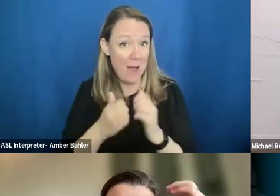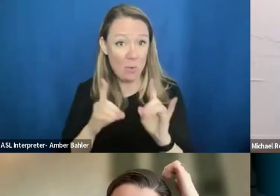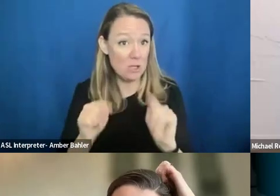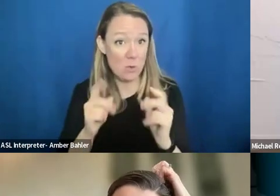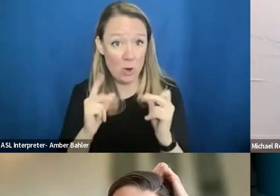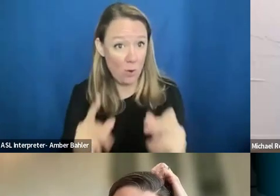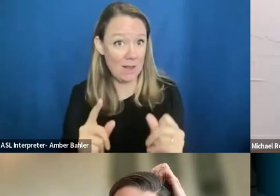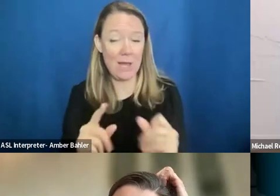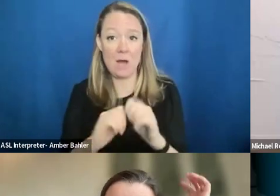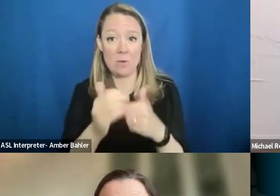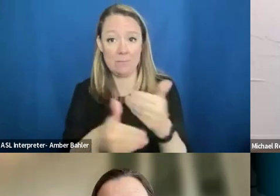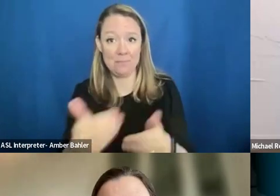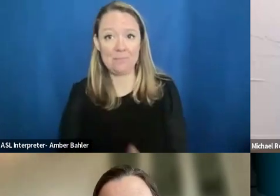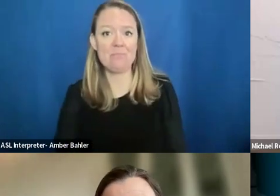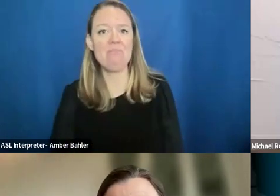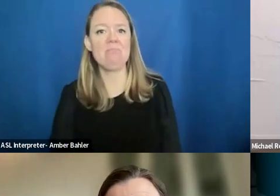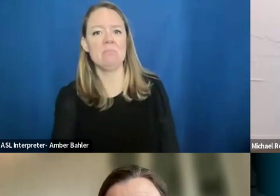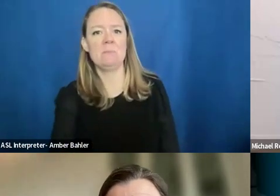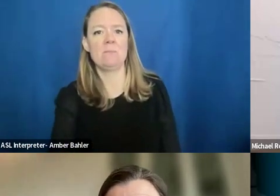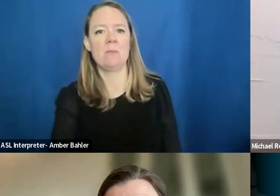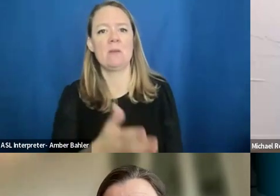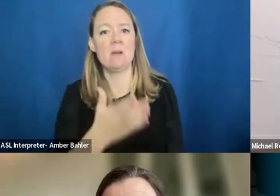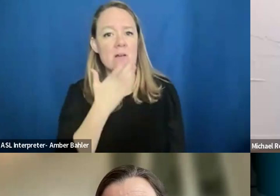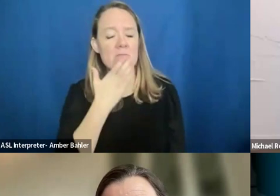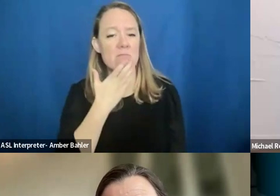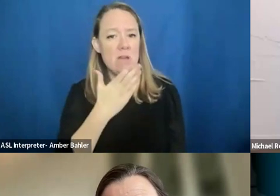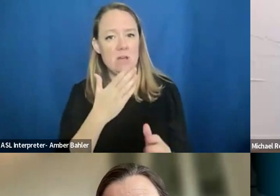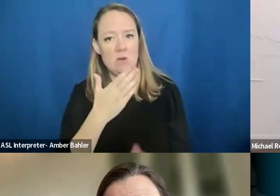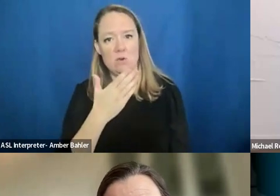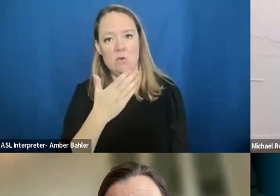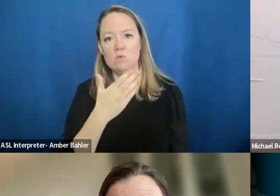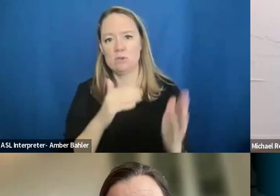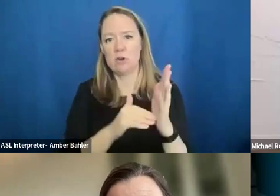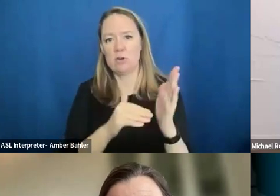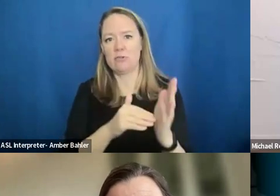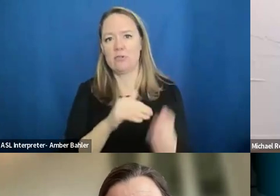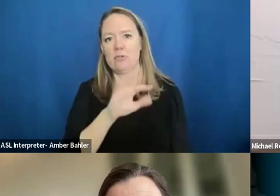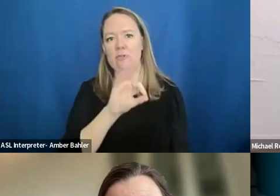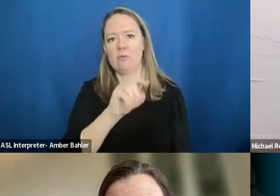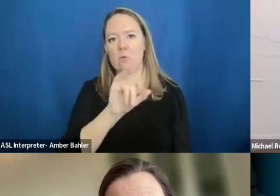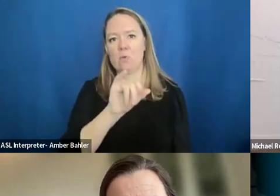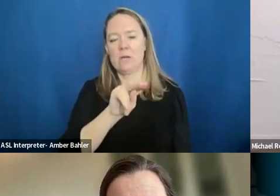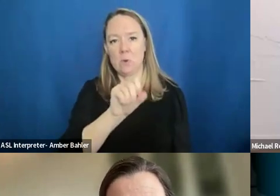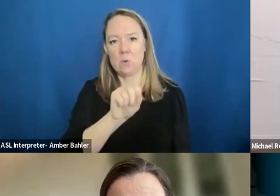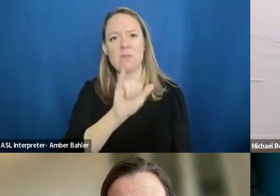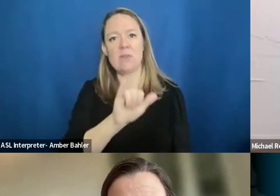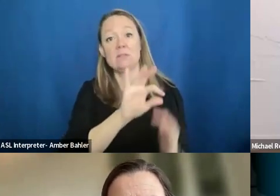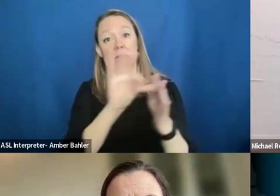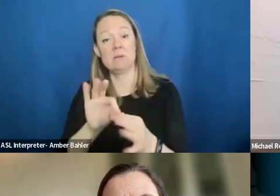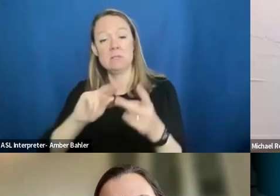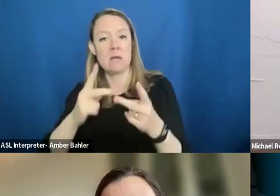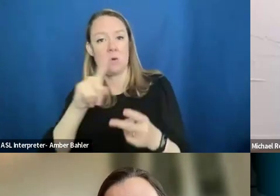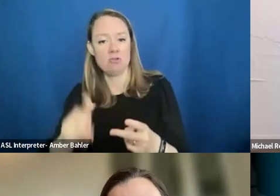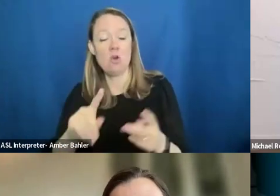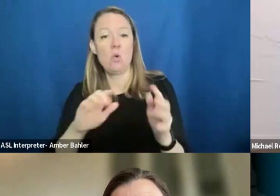really beautifully ties into the second question, which is, given the differences between the substance use and co-occurring crises